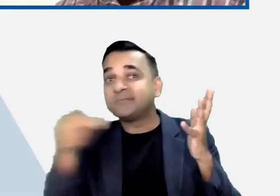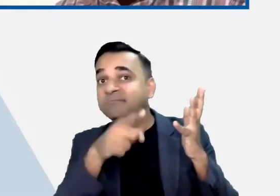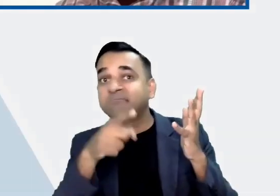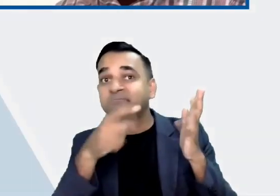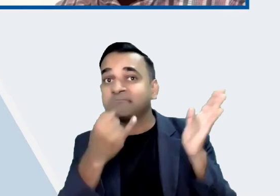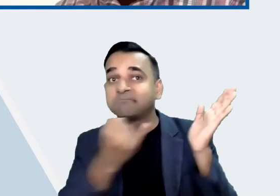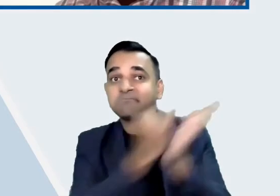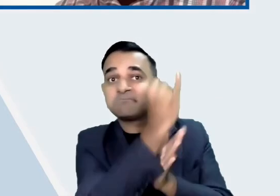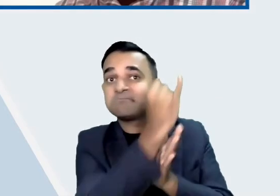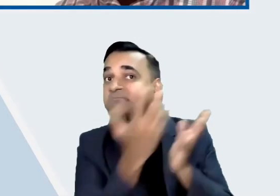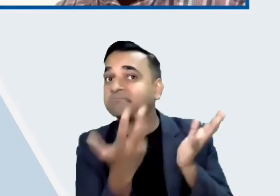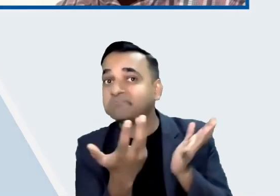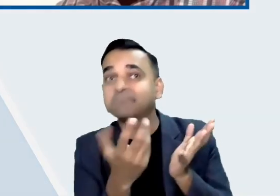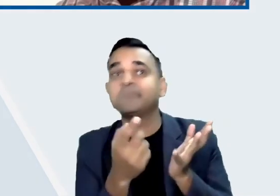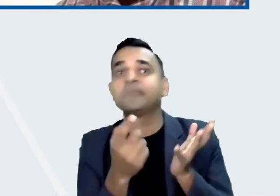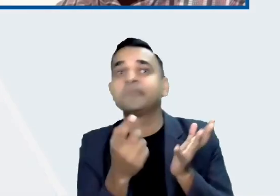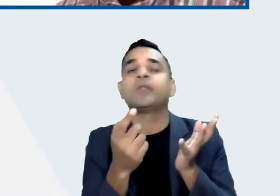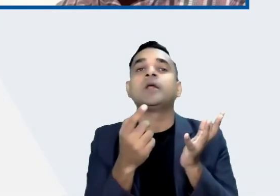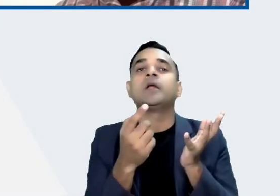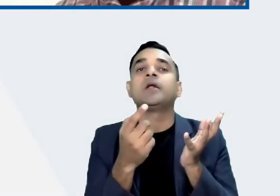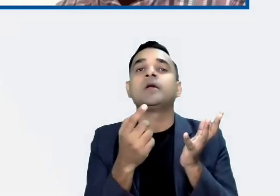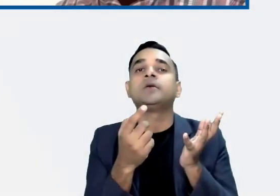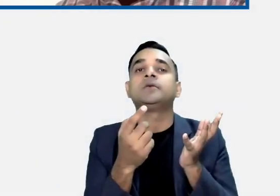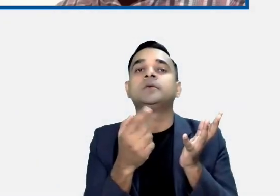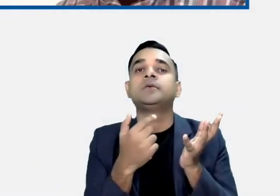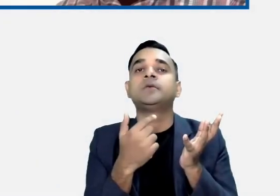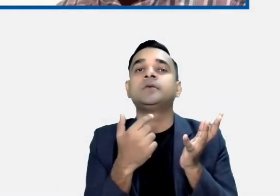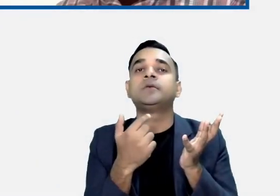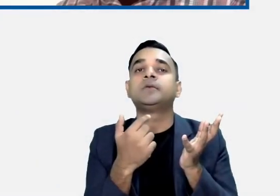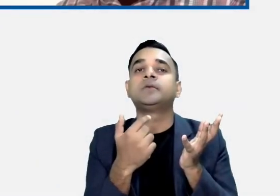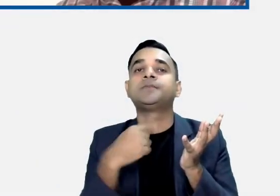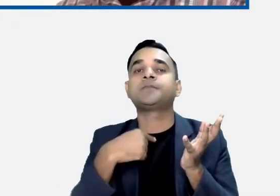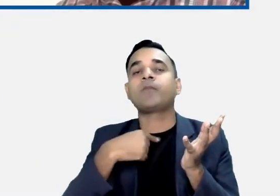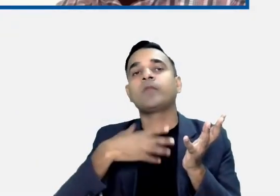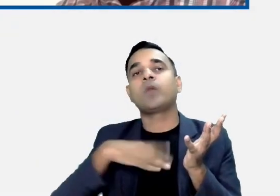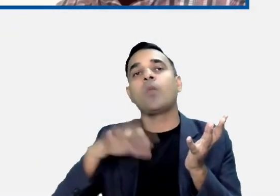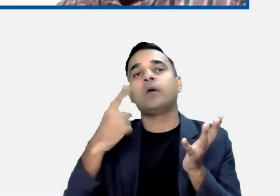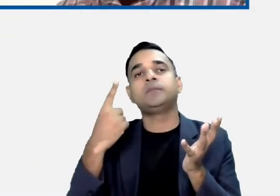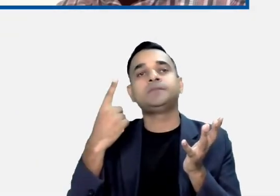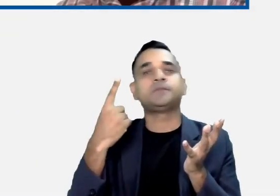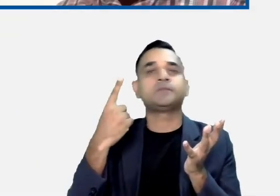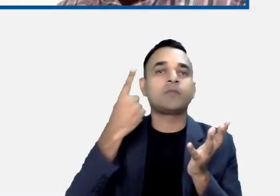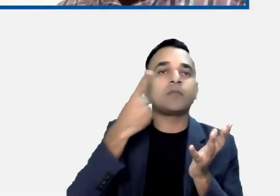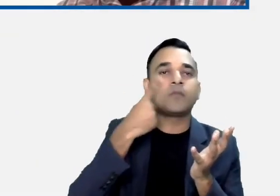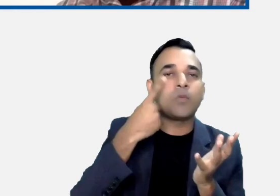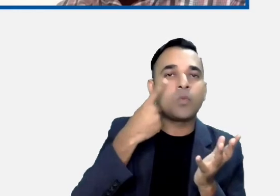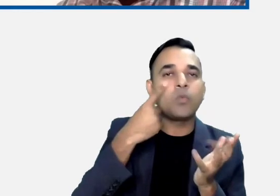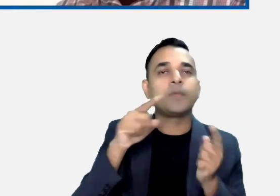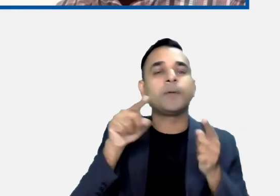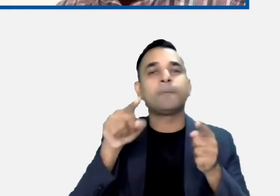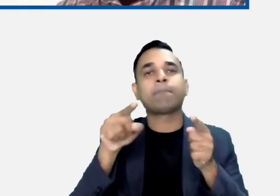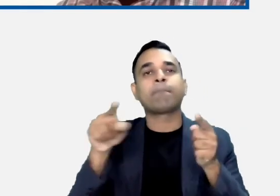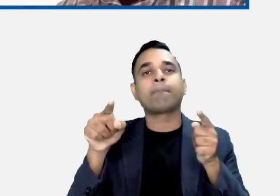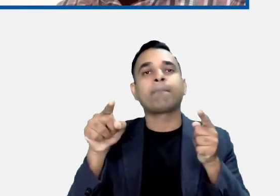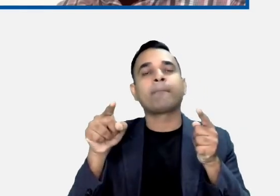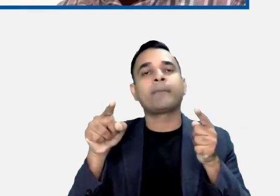coming in. But I must, in the meantime, I want to congratulate Director Charles Owino and his